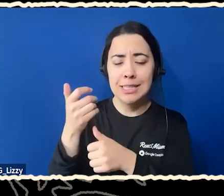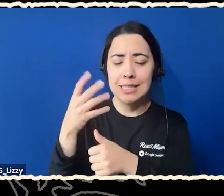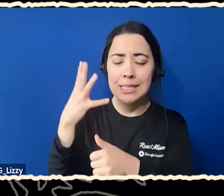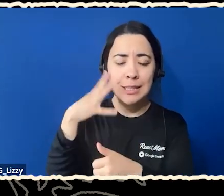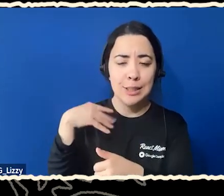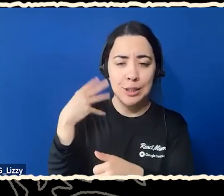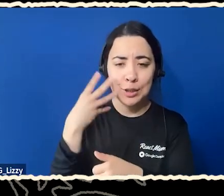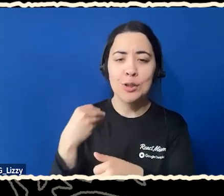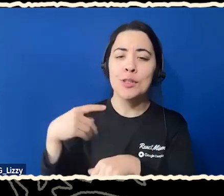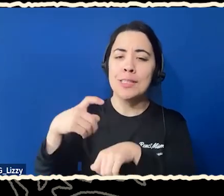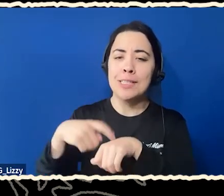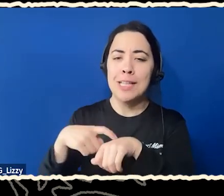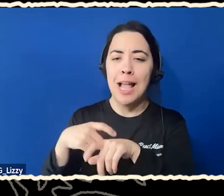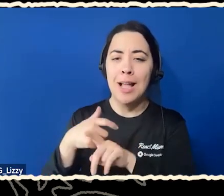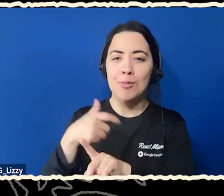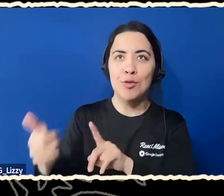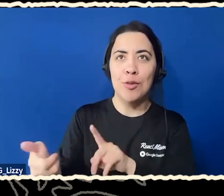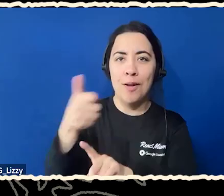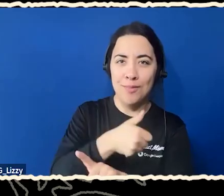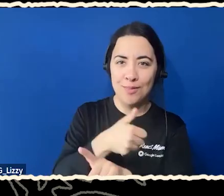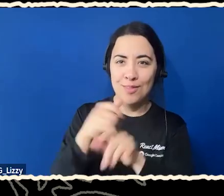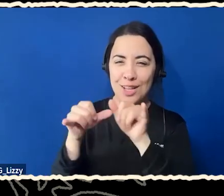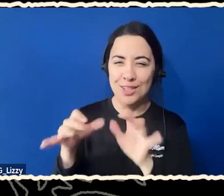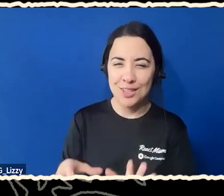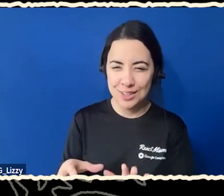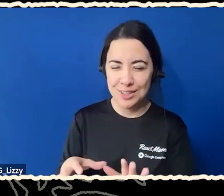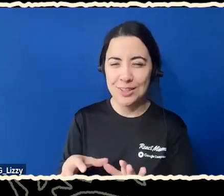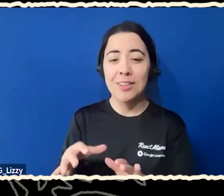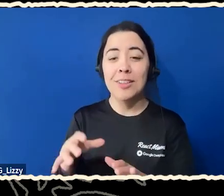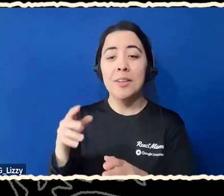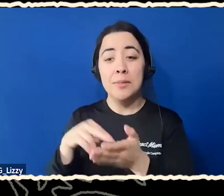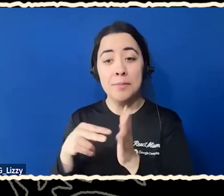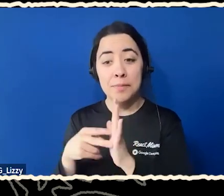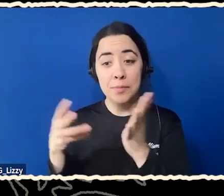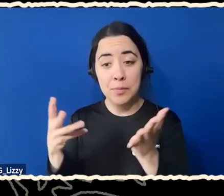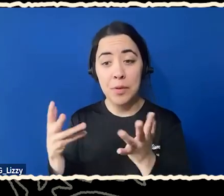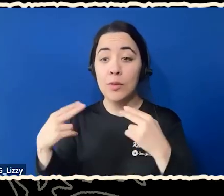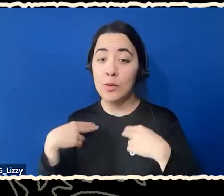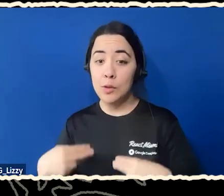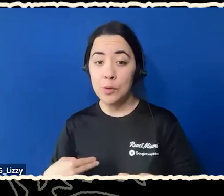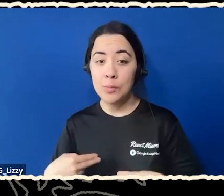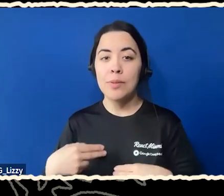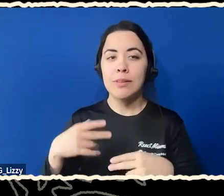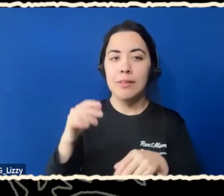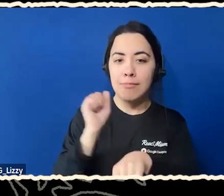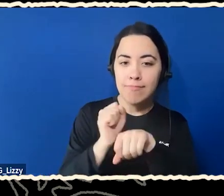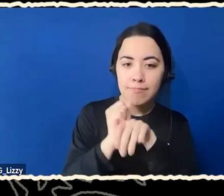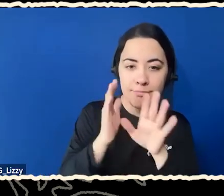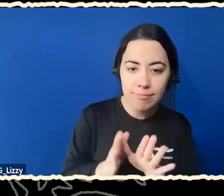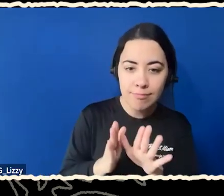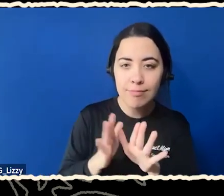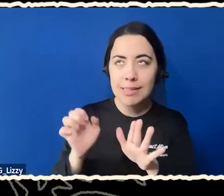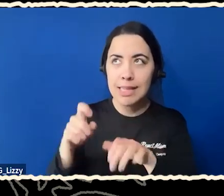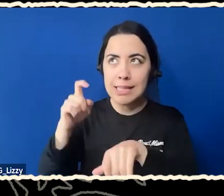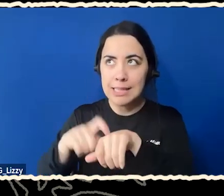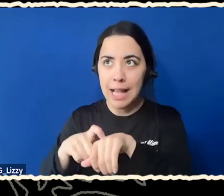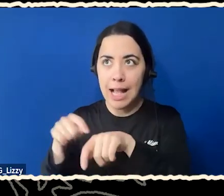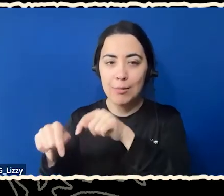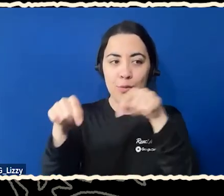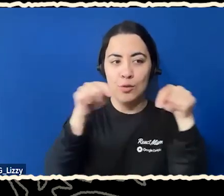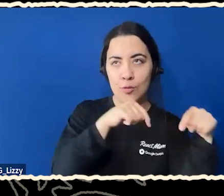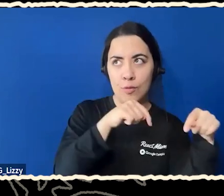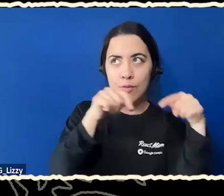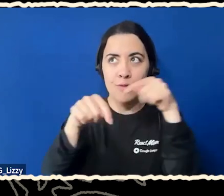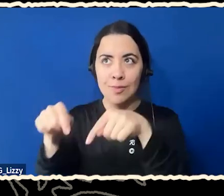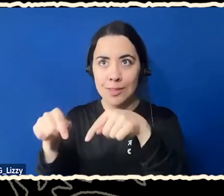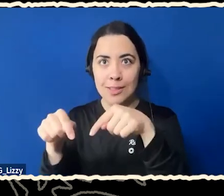give both humans and agents the ability to do time travel debugging. I will answer questions pretty much anywhere there is a